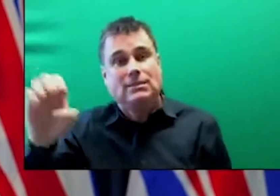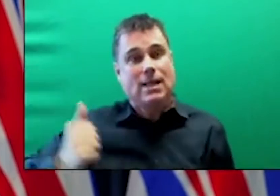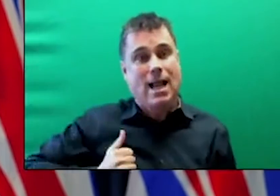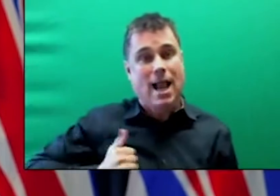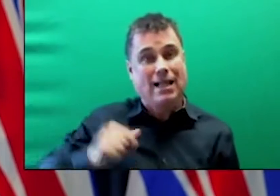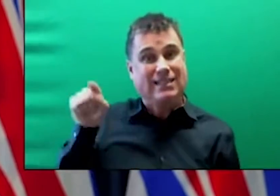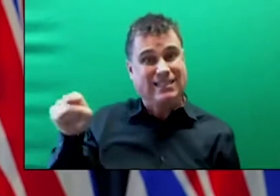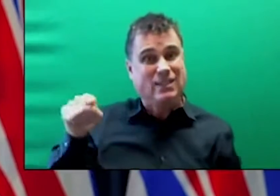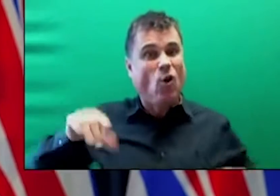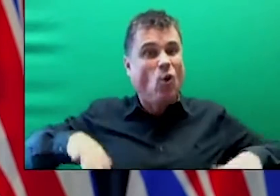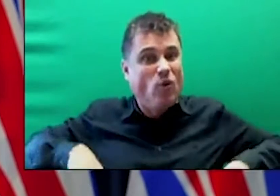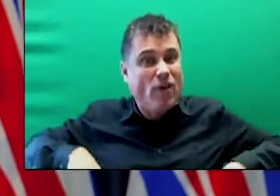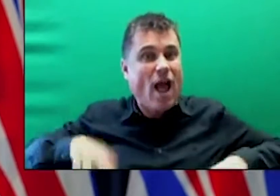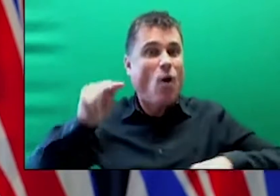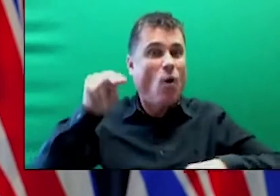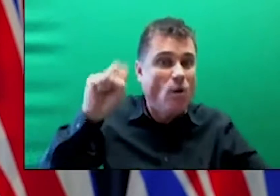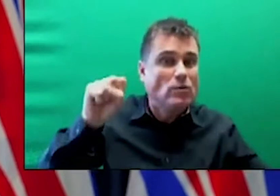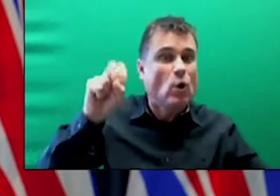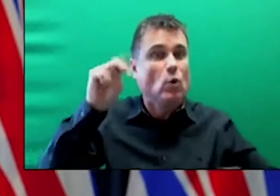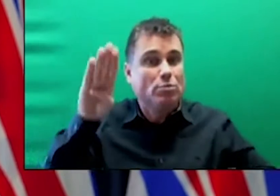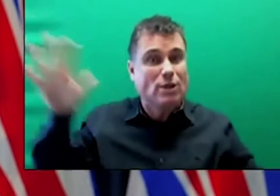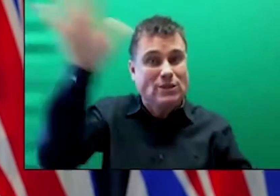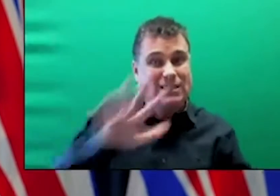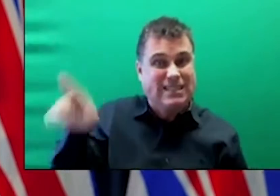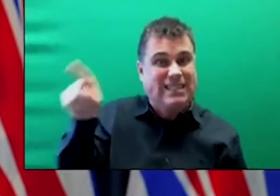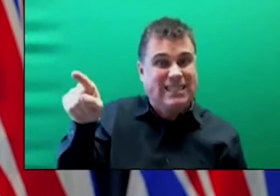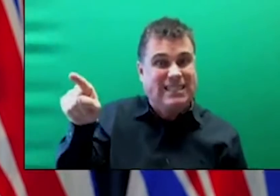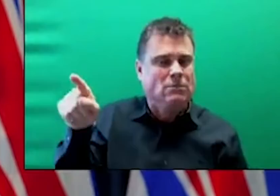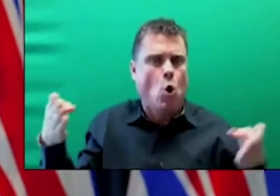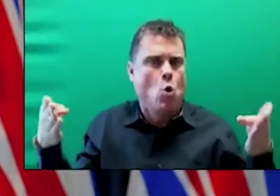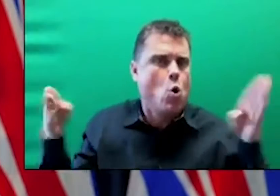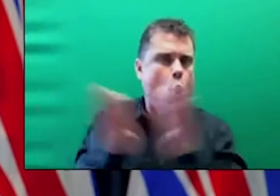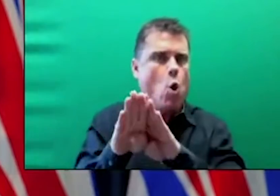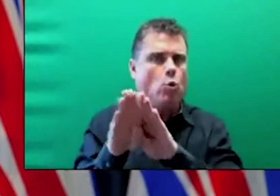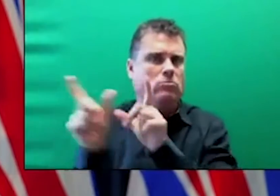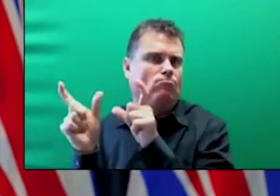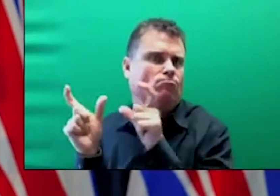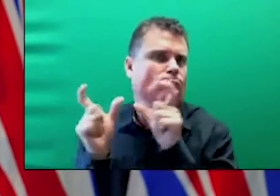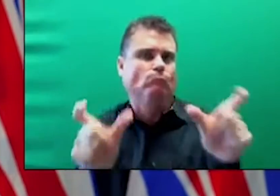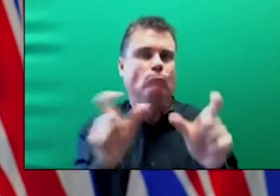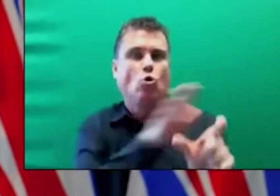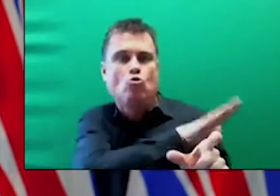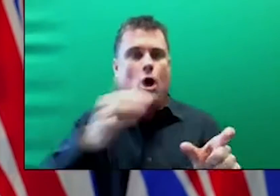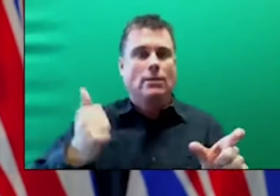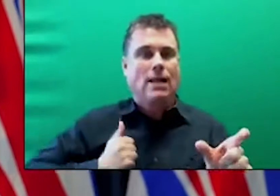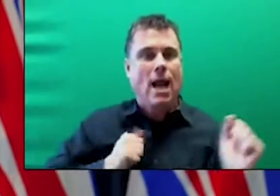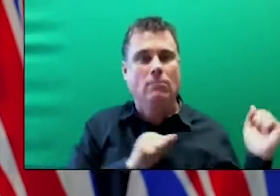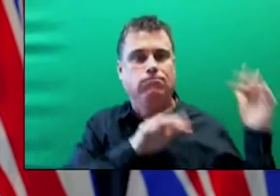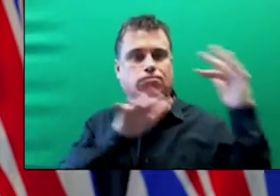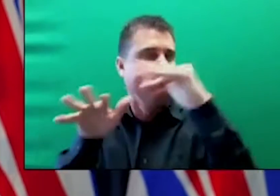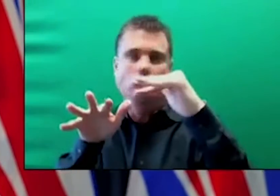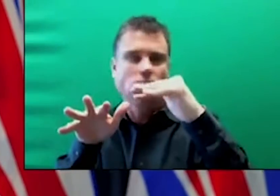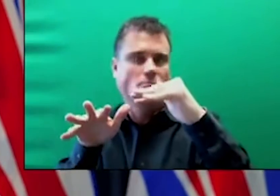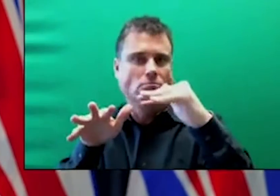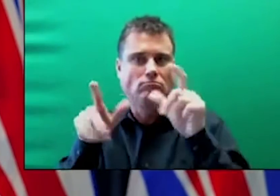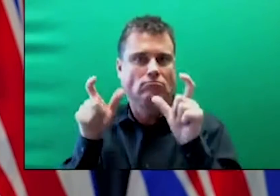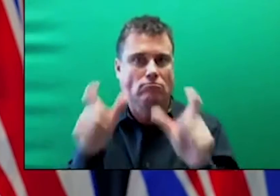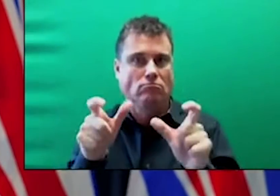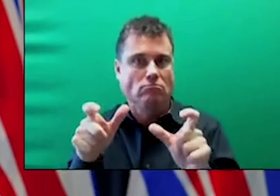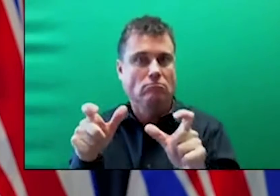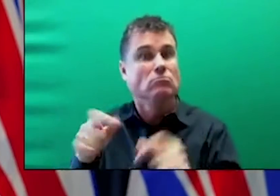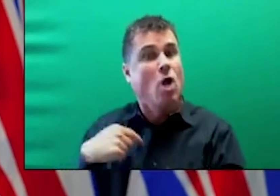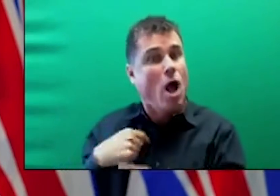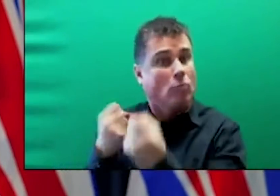Thanks for taking my question, and it relates to what you've been talking a lot about today. I'm just wondering, yourself and the PHO have been exhorting British